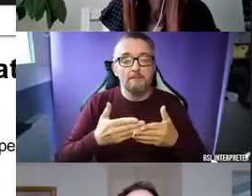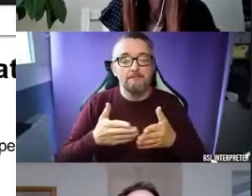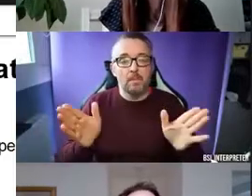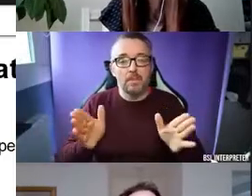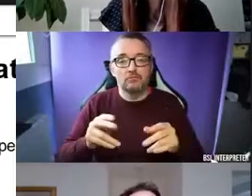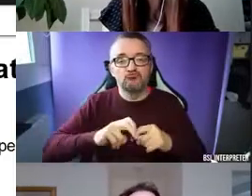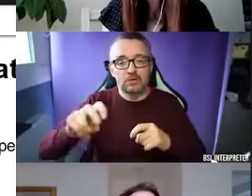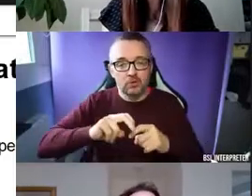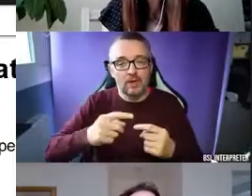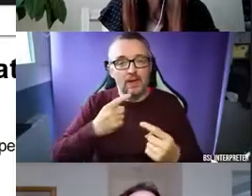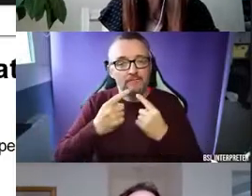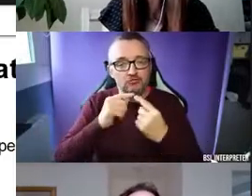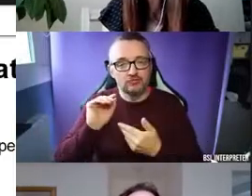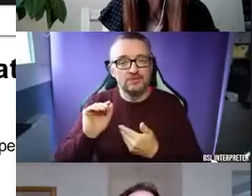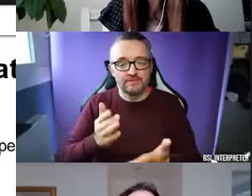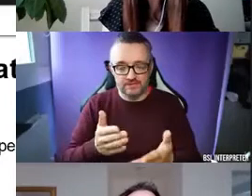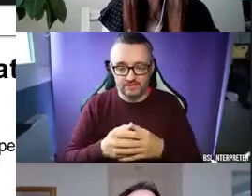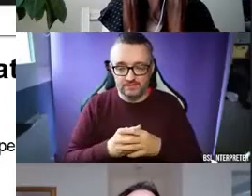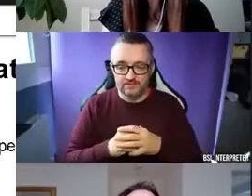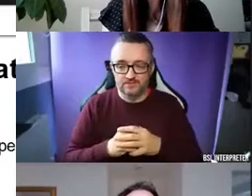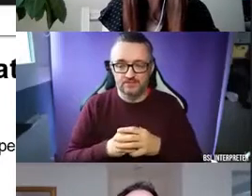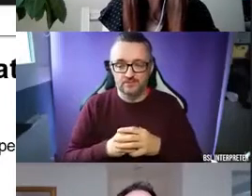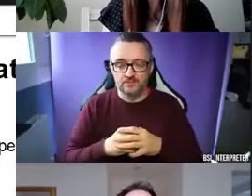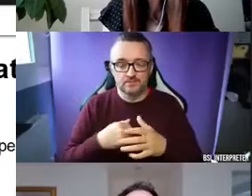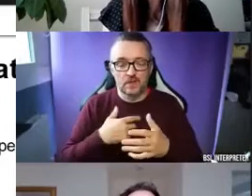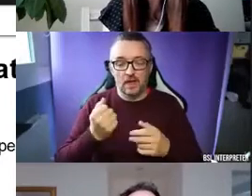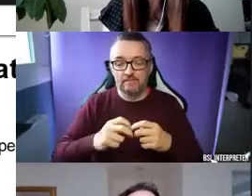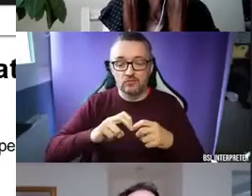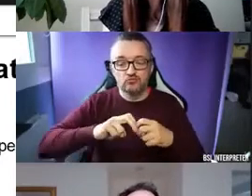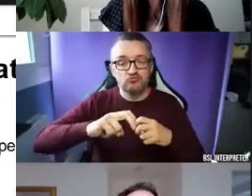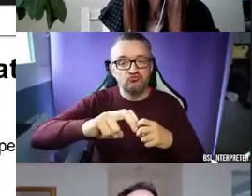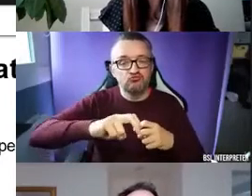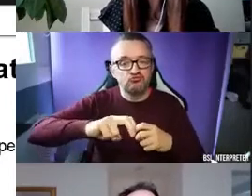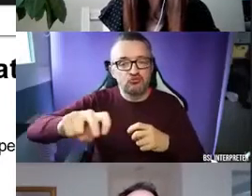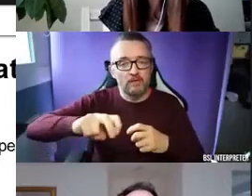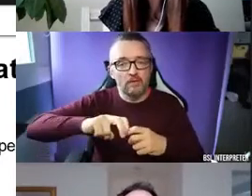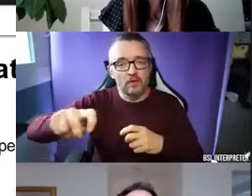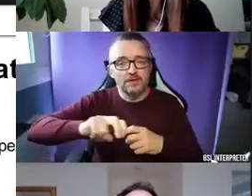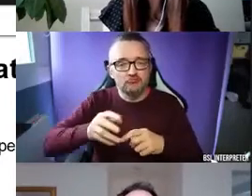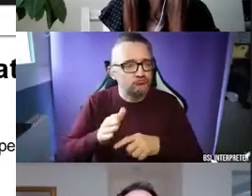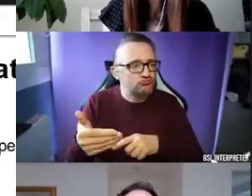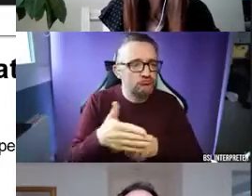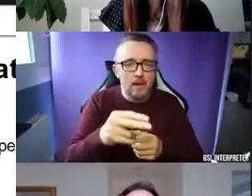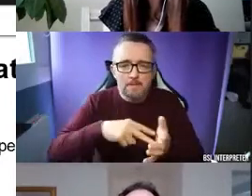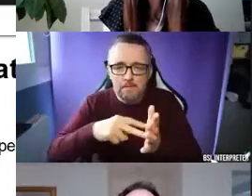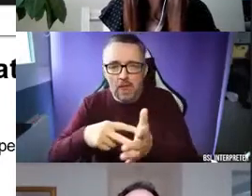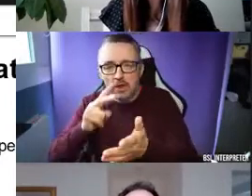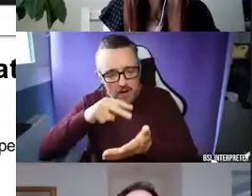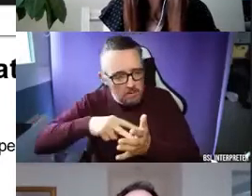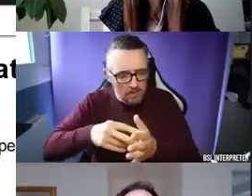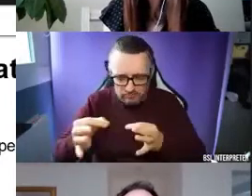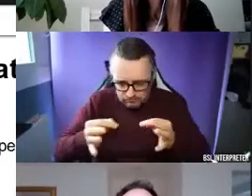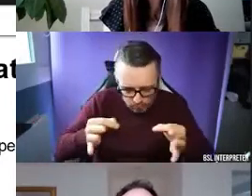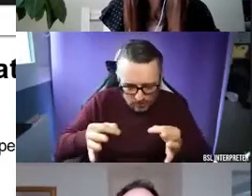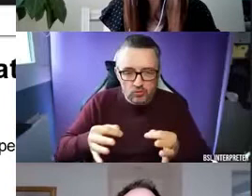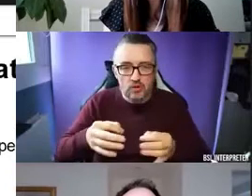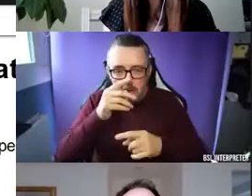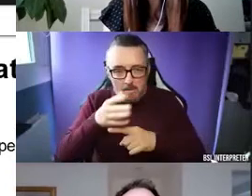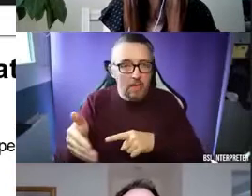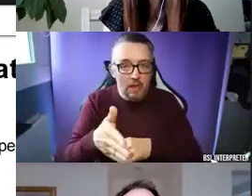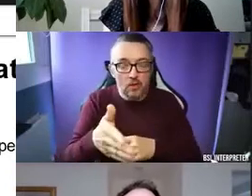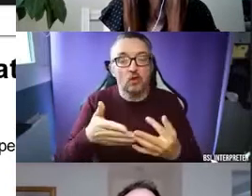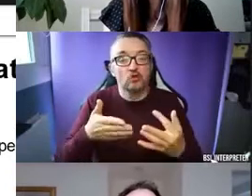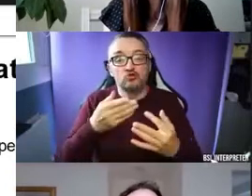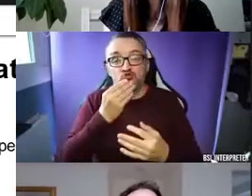service. We provide journey planning, which allows you to travel or plan journeys by public